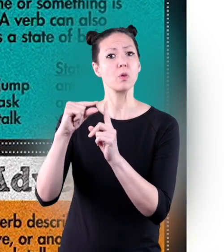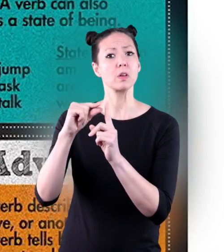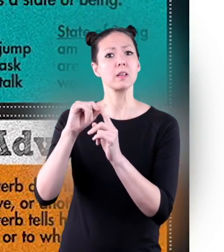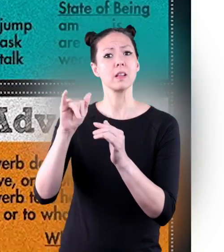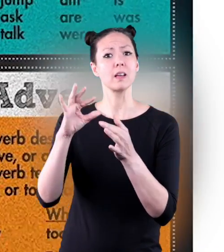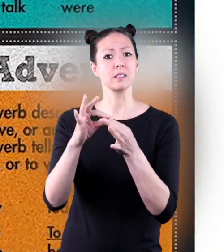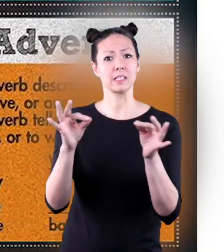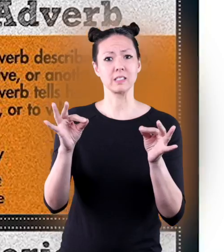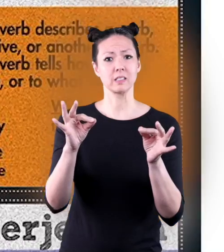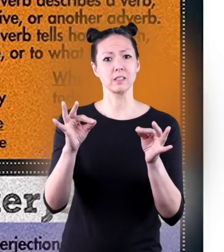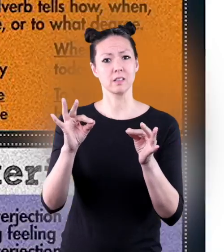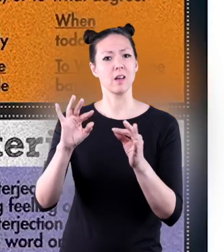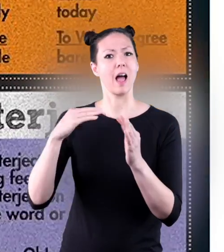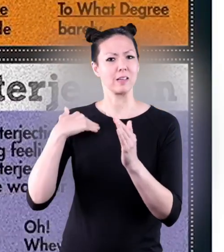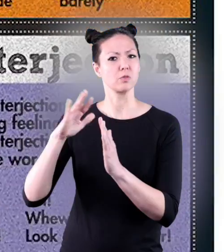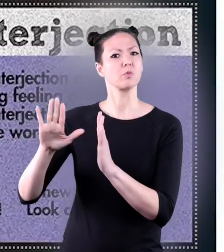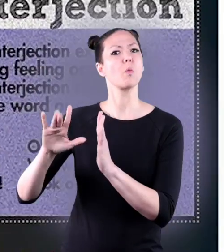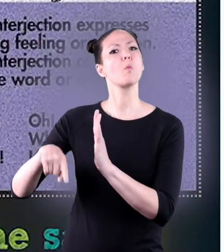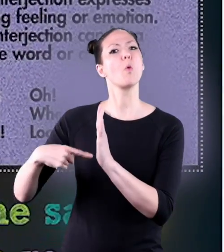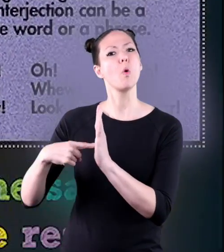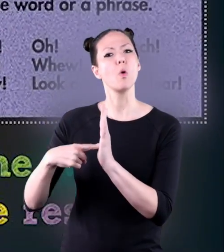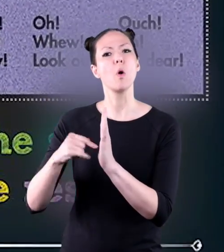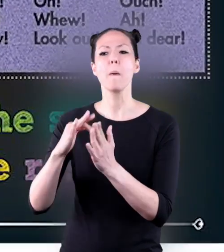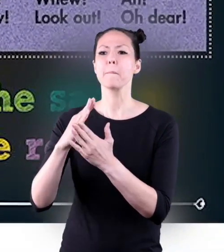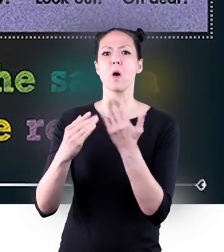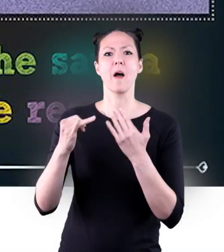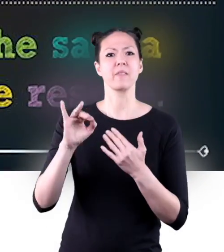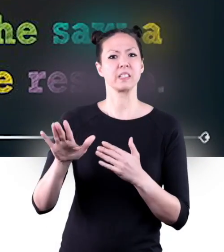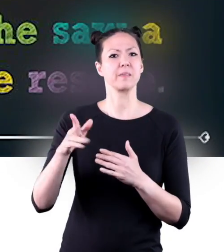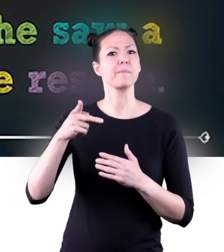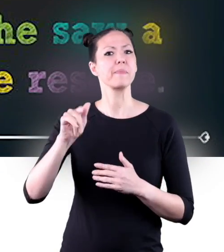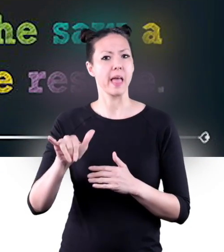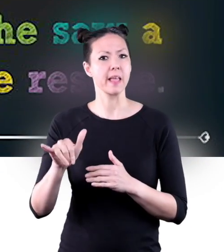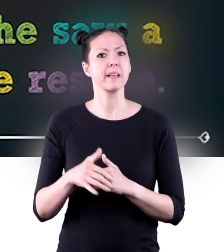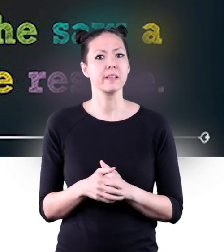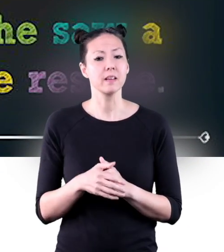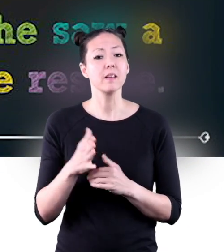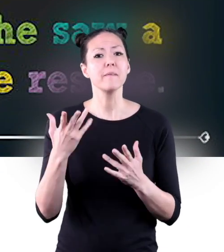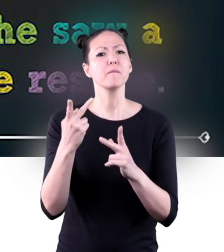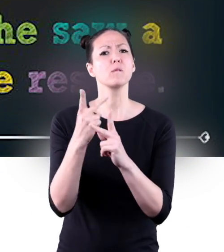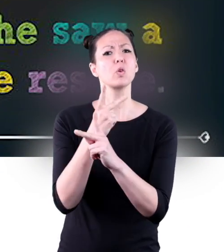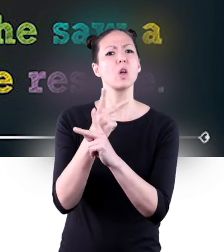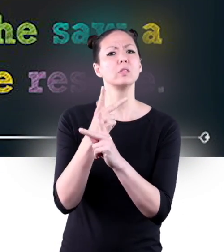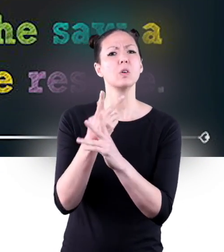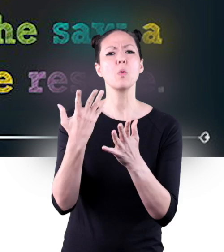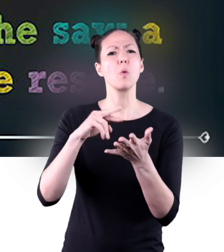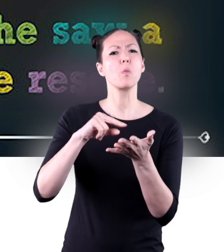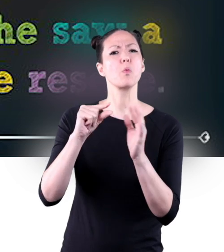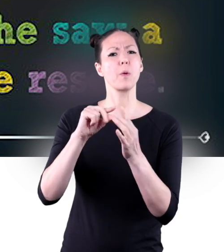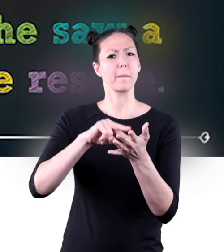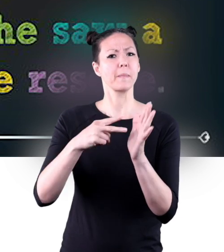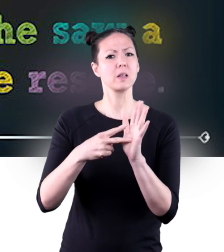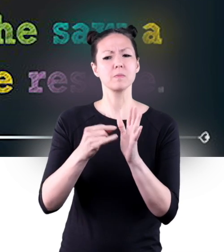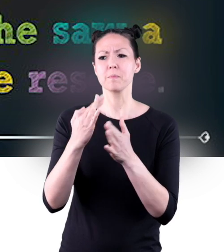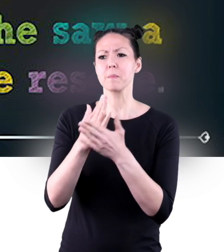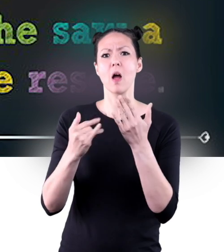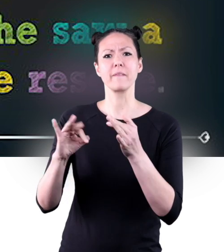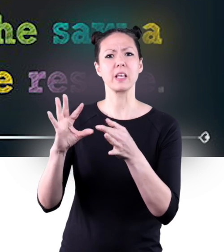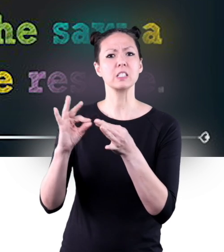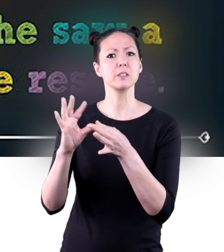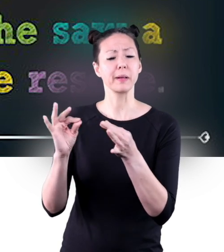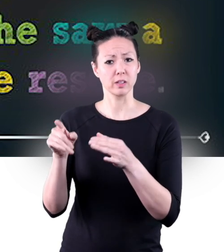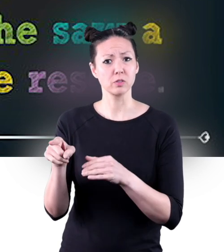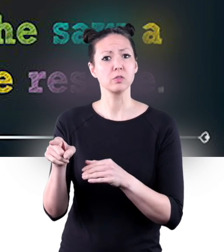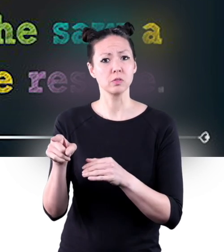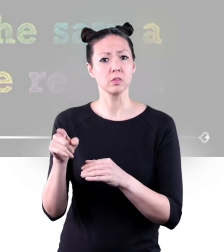Well, every word in a sentence has a role or a part to play. We figure out what each word's role is by defining it as